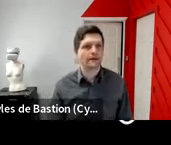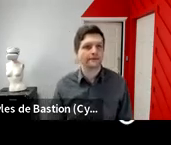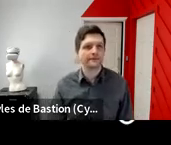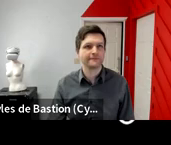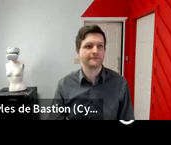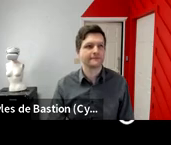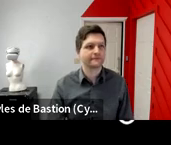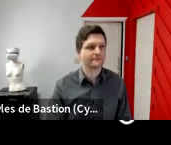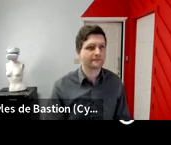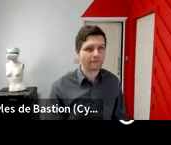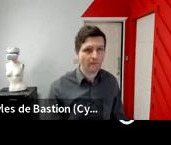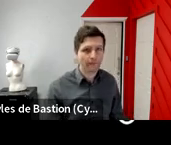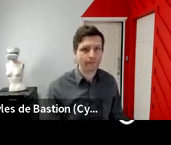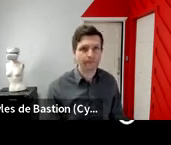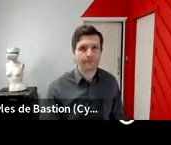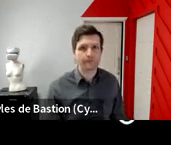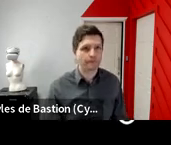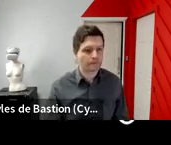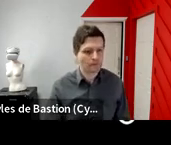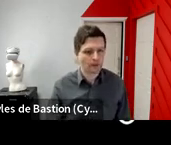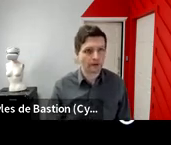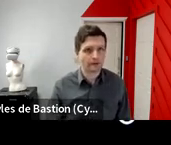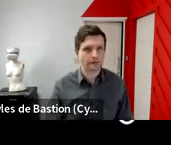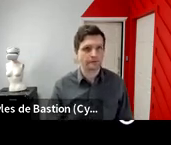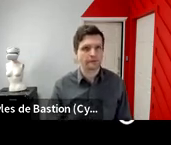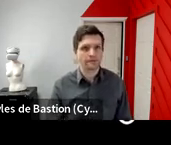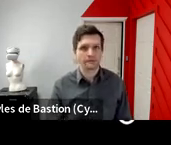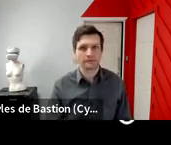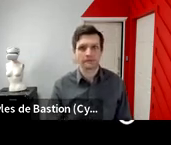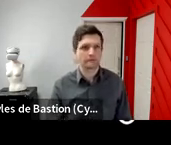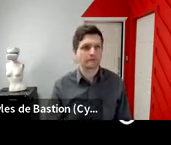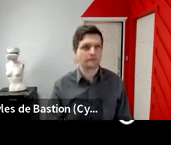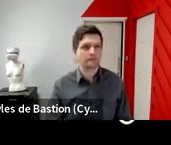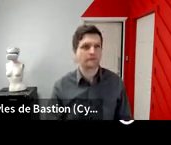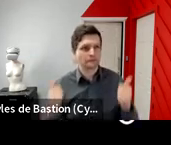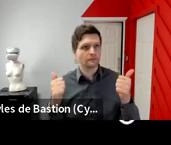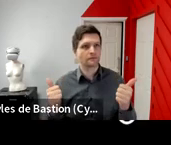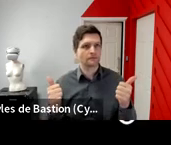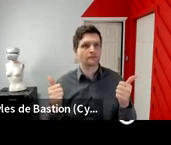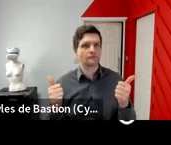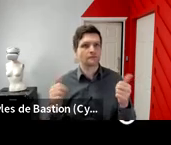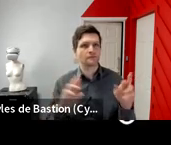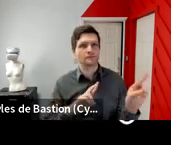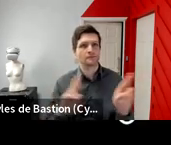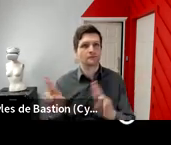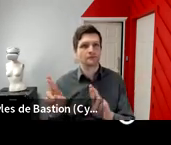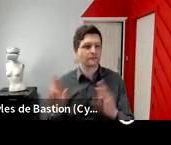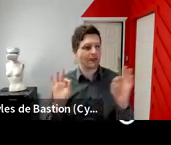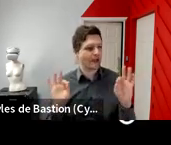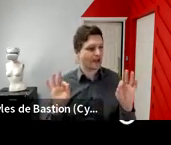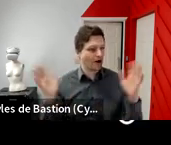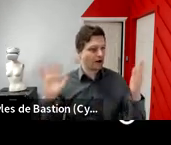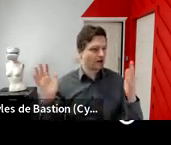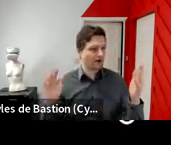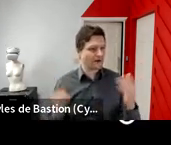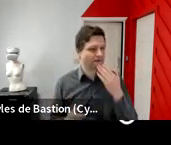and the slides. You can make it bigger. Thank you. That was very helpful. I got it. Okay. The interpreter's ready now. Sorry, Myles. I